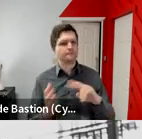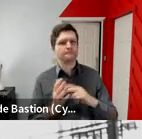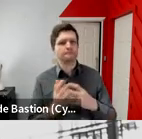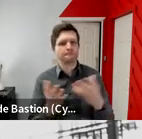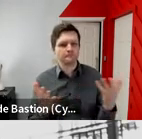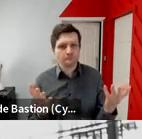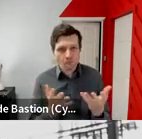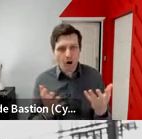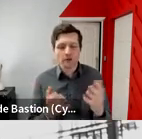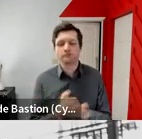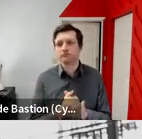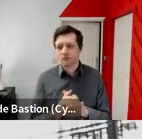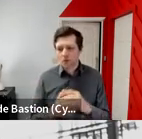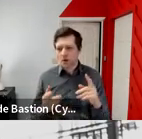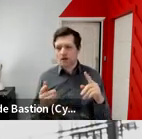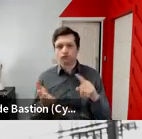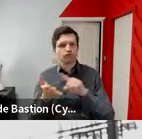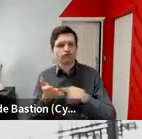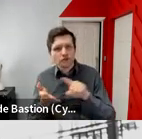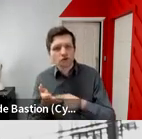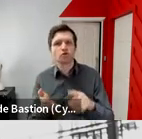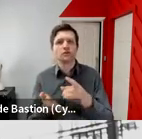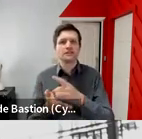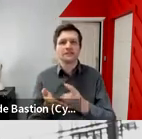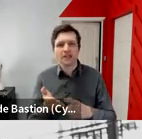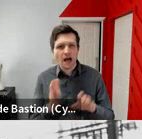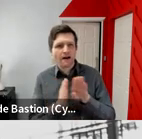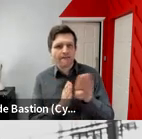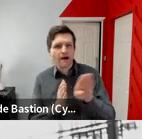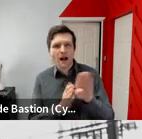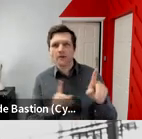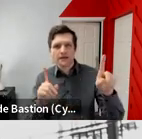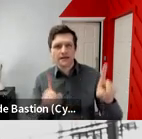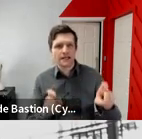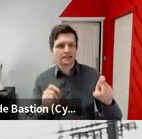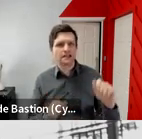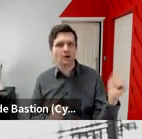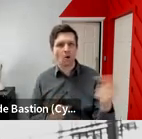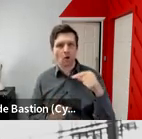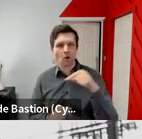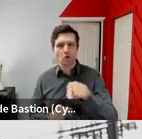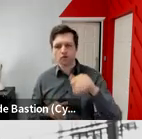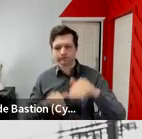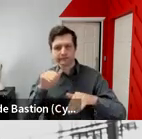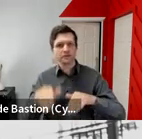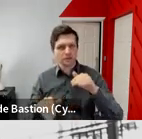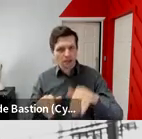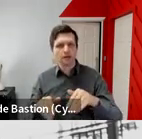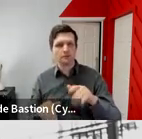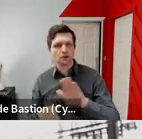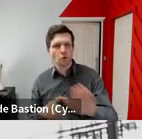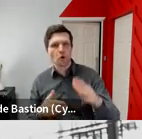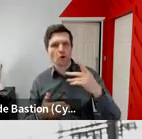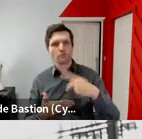doesn't include us, nothing about us without us. I'll explain what that means. Research and design, development and